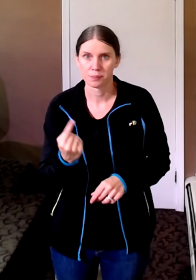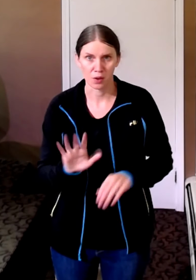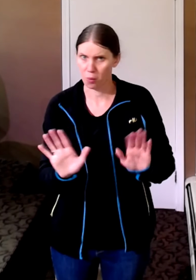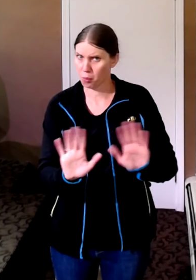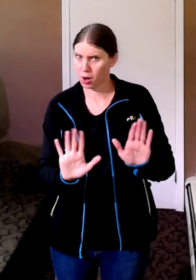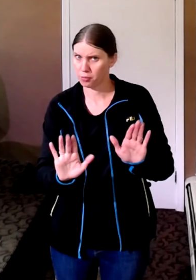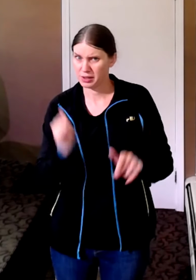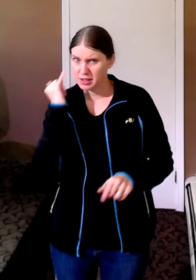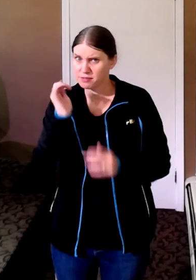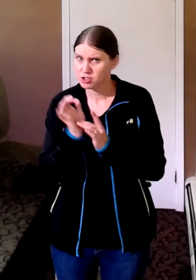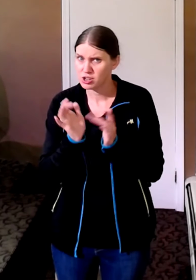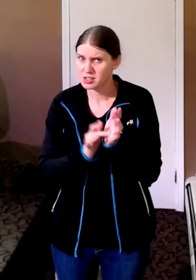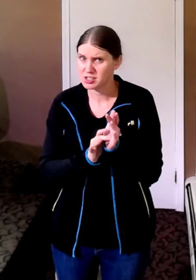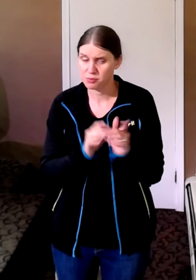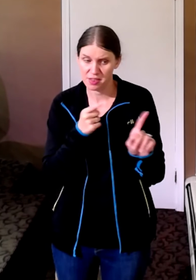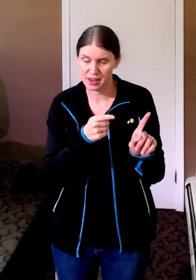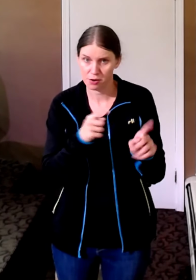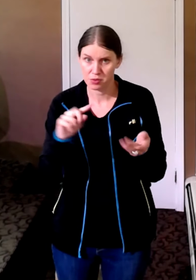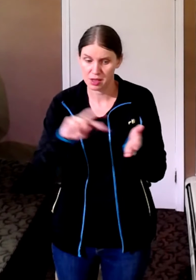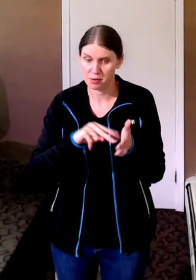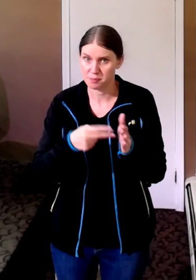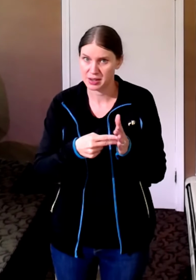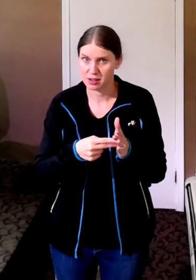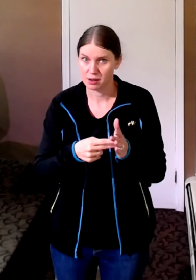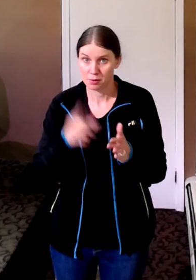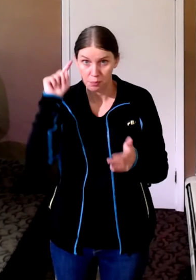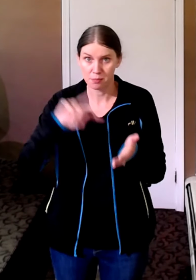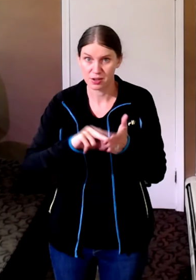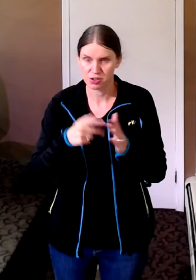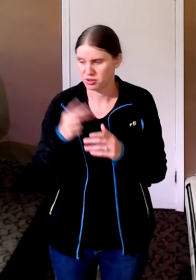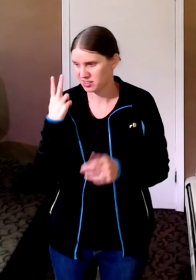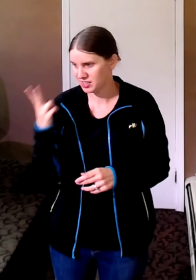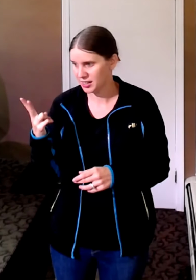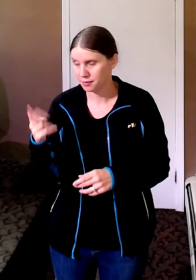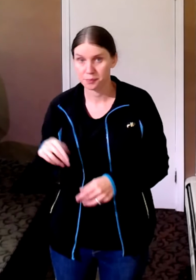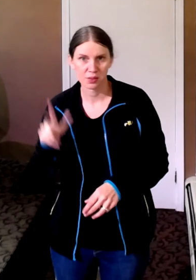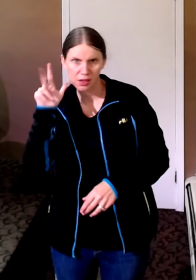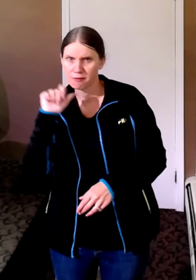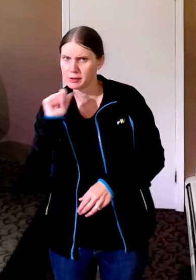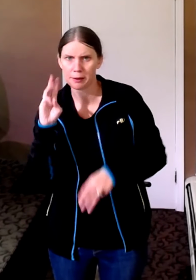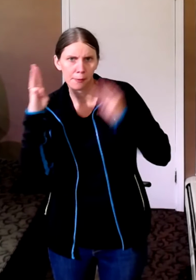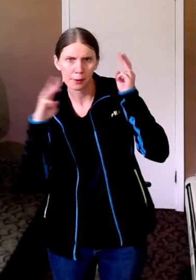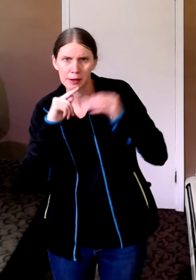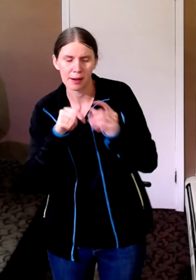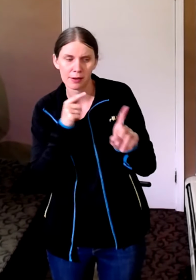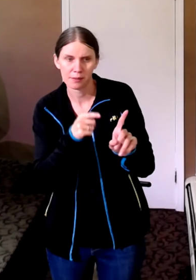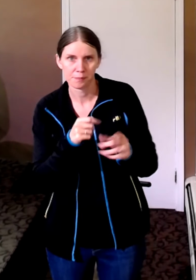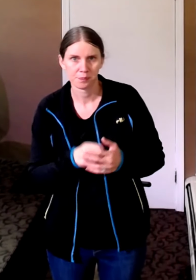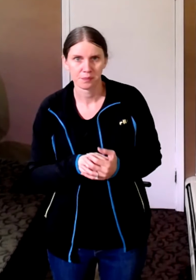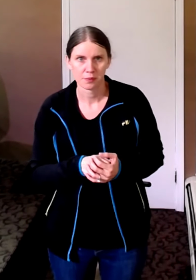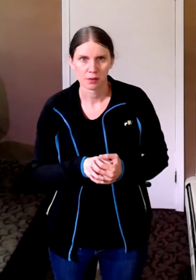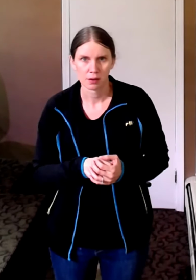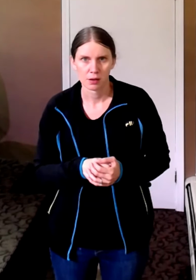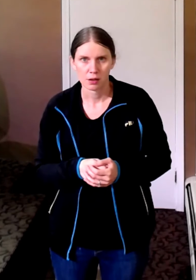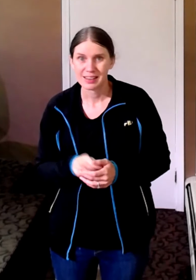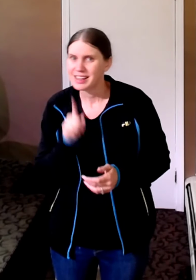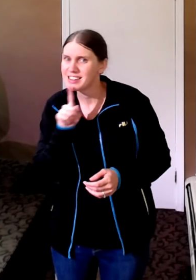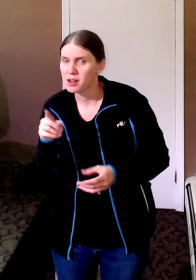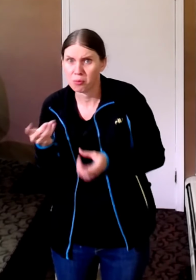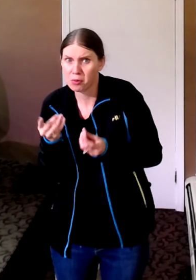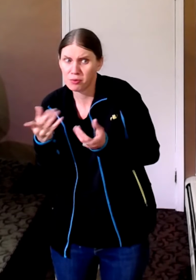Jesus was there just to observe, they wouldn't have worried about Him. What have we to do with